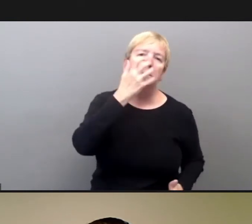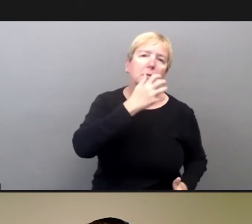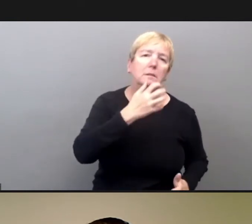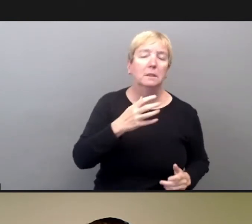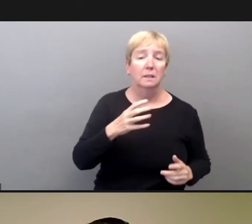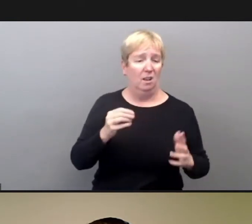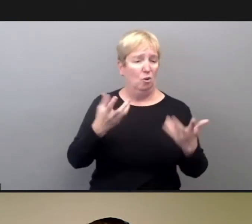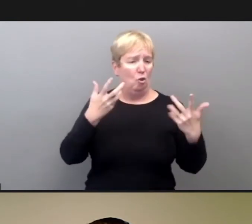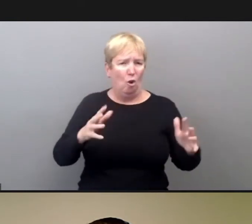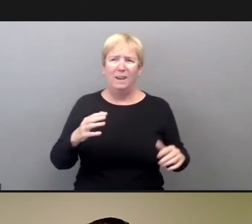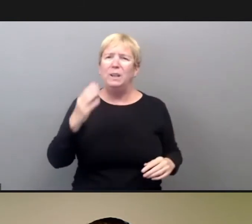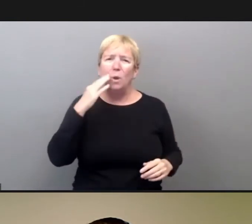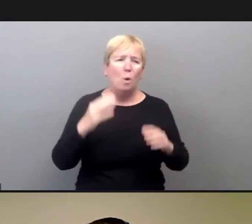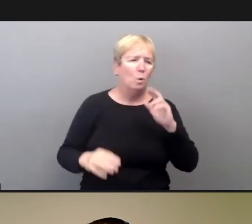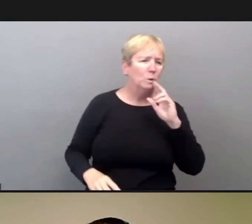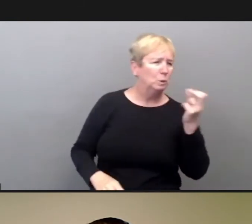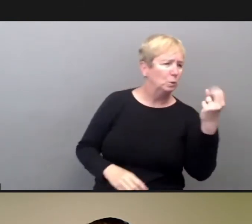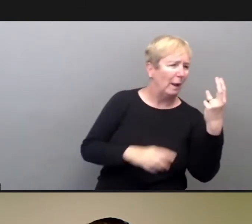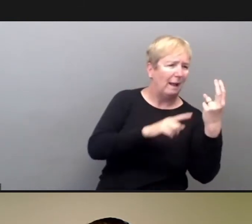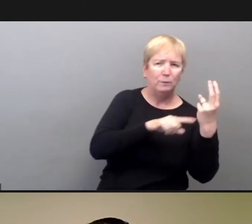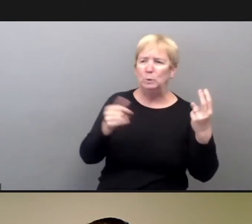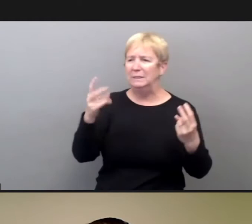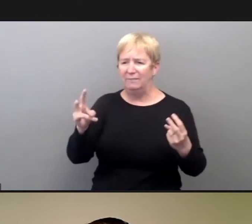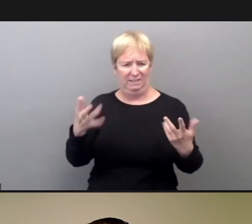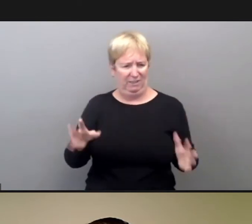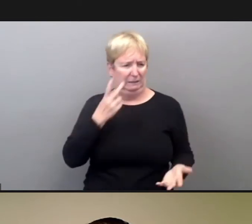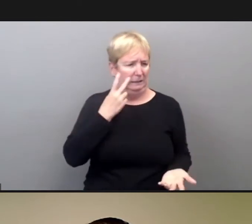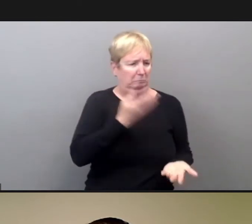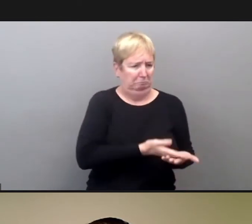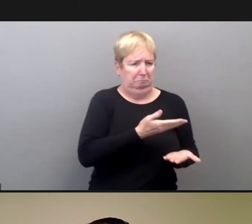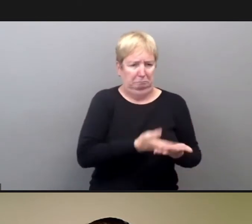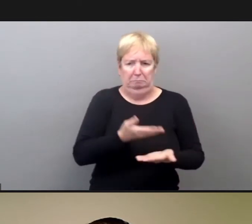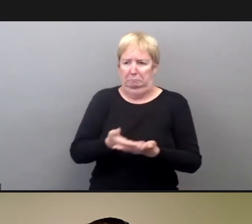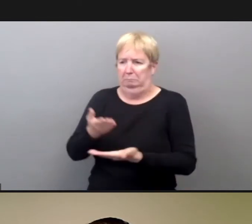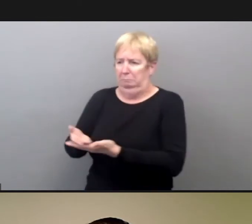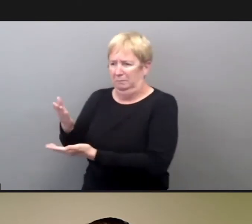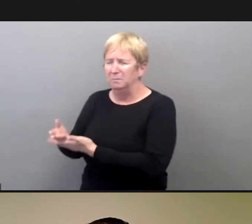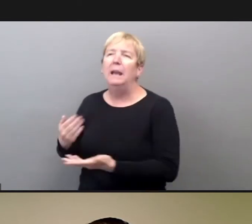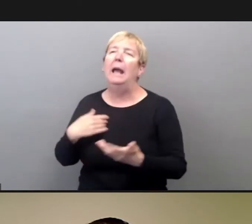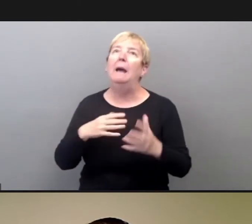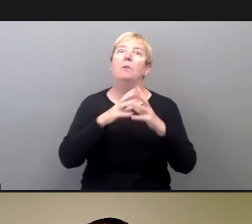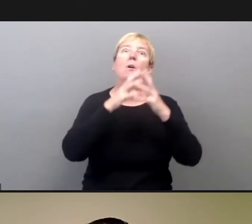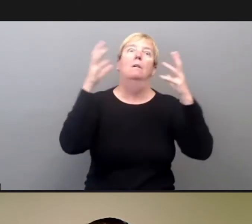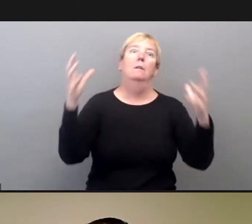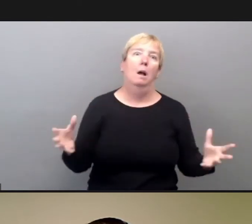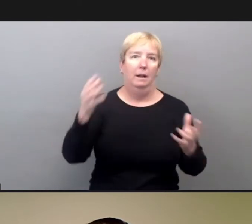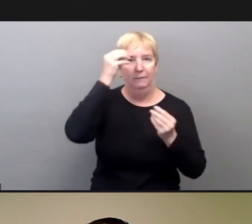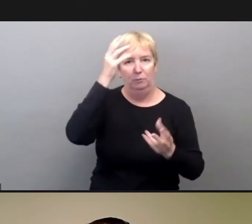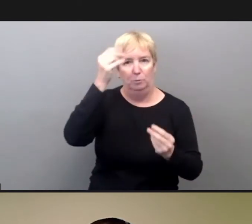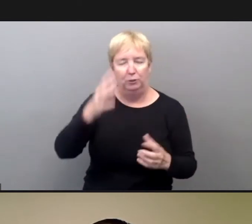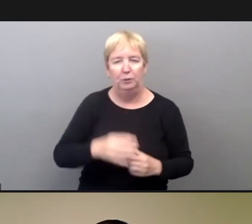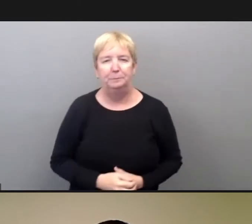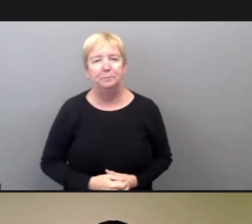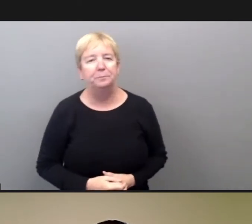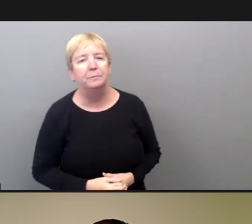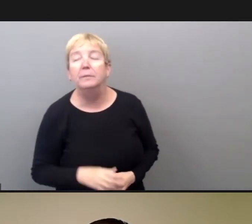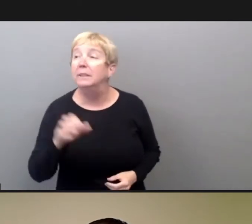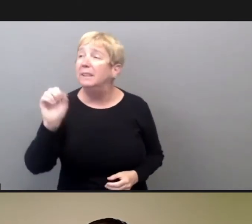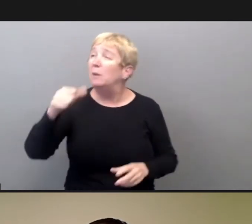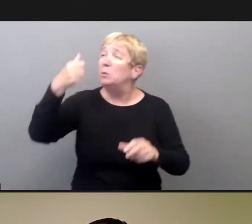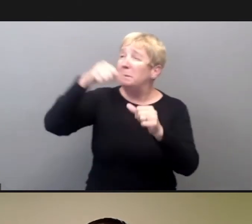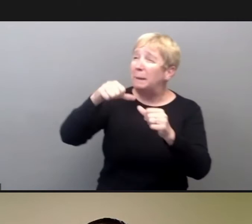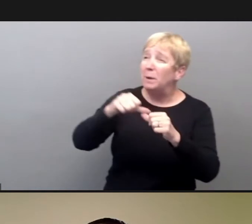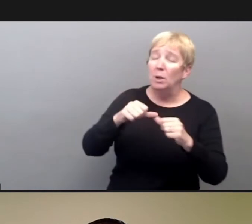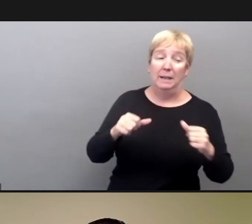a lot of safety data. Yeah, one promising sign too, Julia, is we're over 80% of adults now, 18